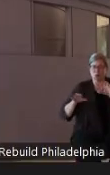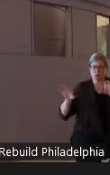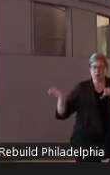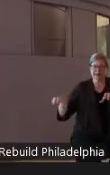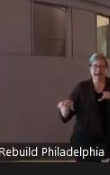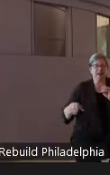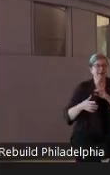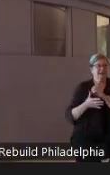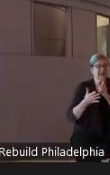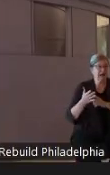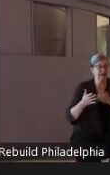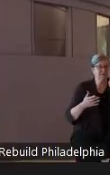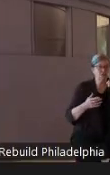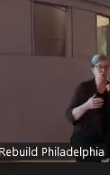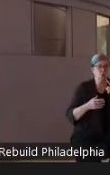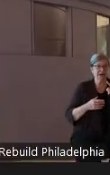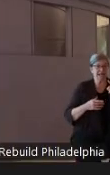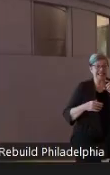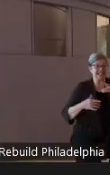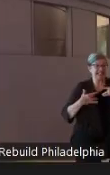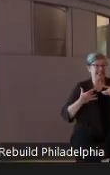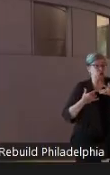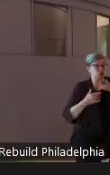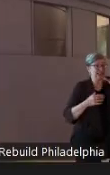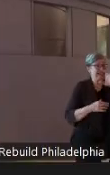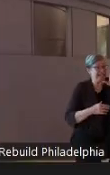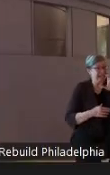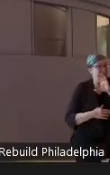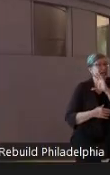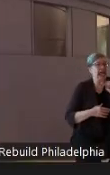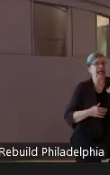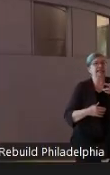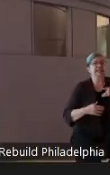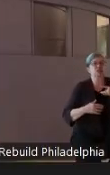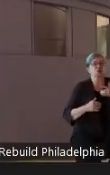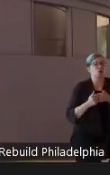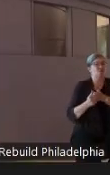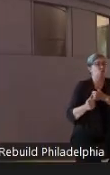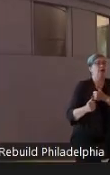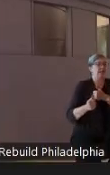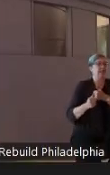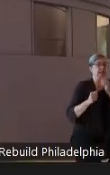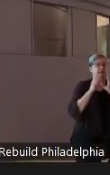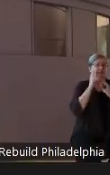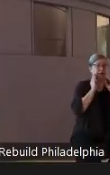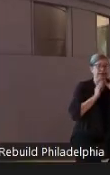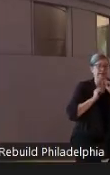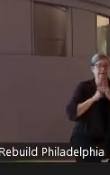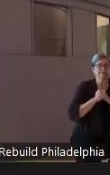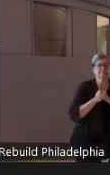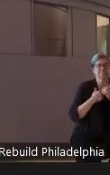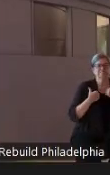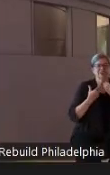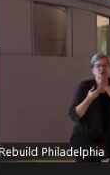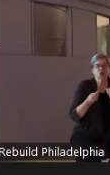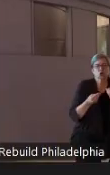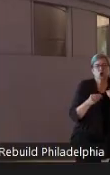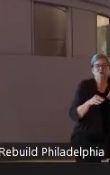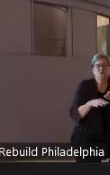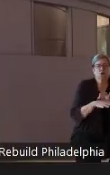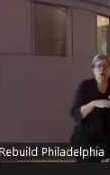both sensory seeking and sensory avoiding experiences. The sensory rooms will have soft